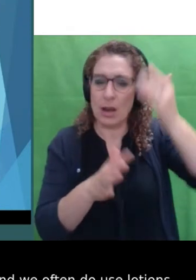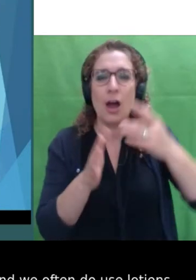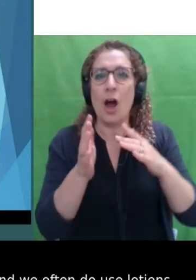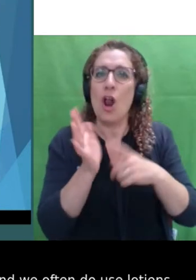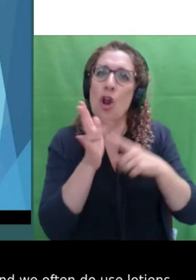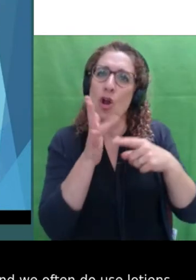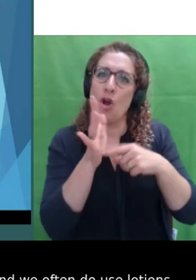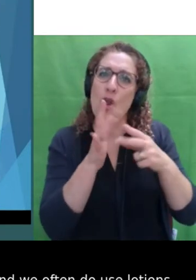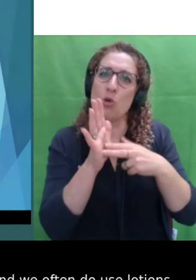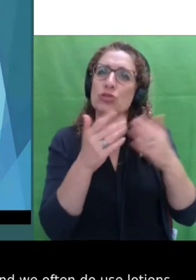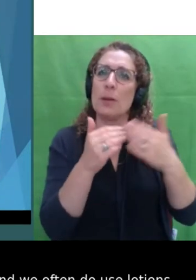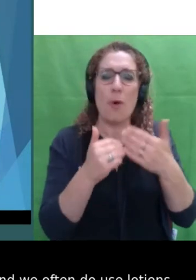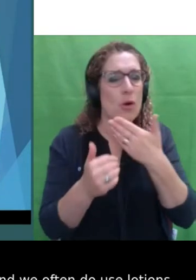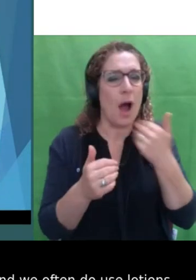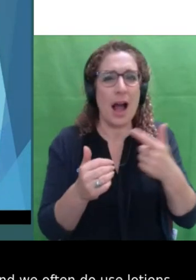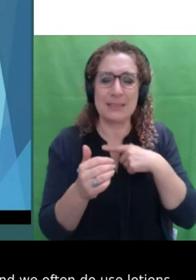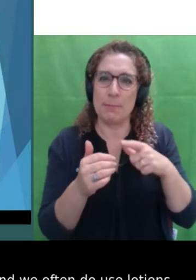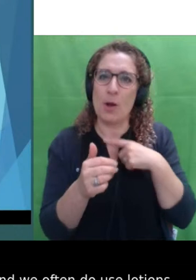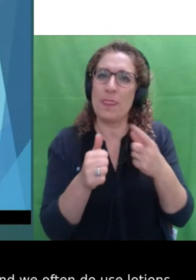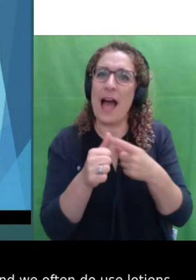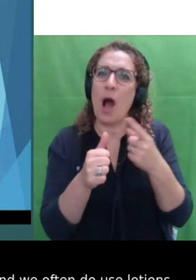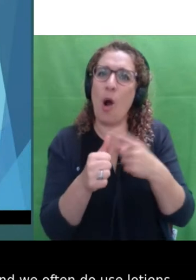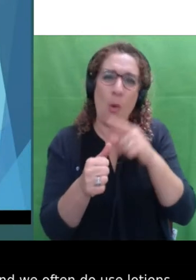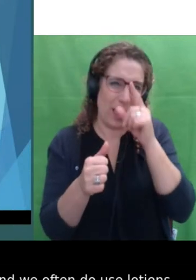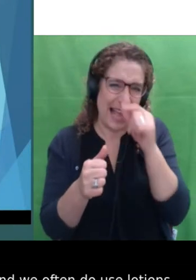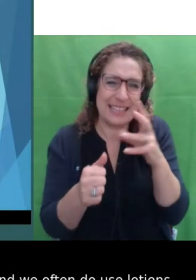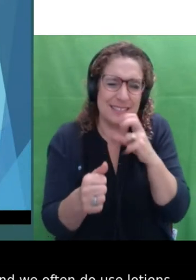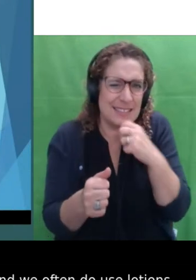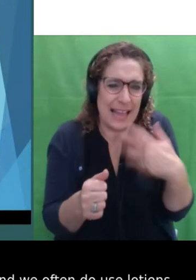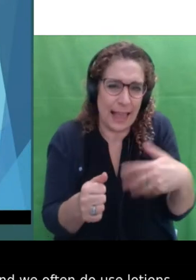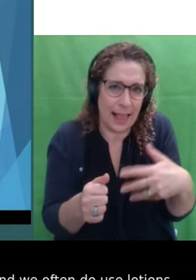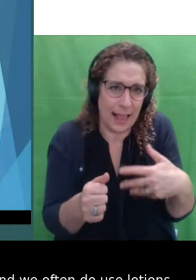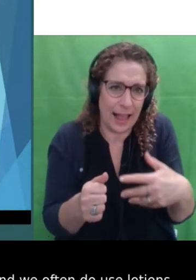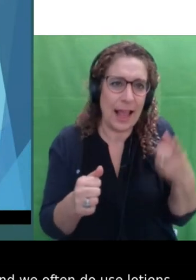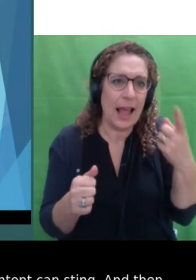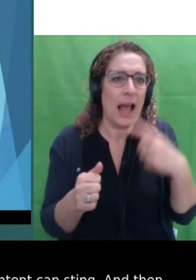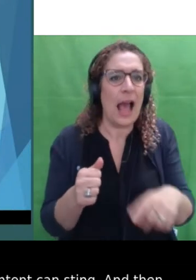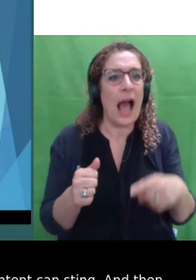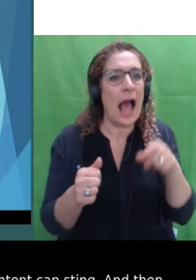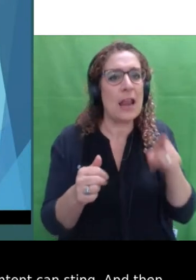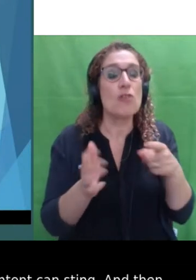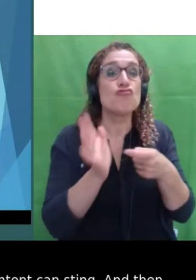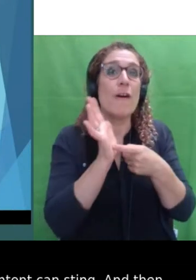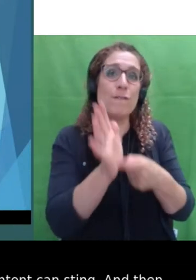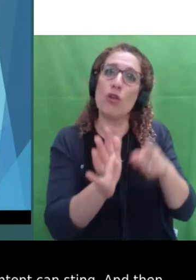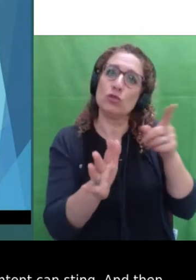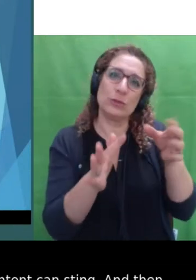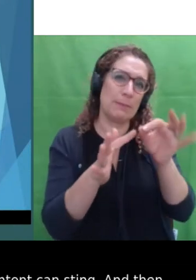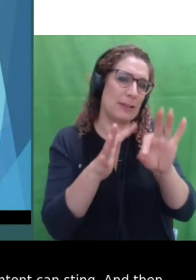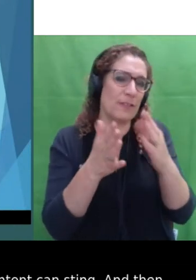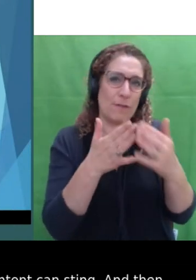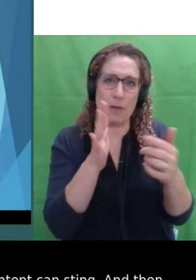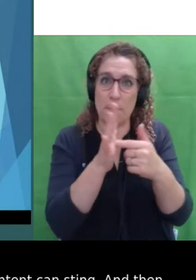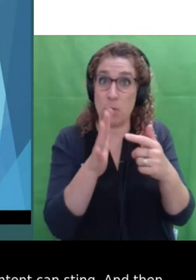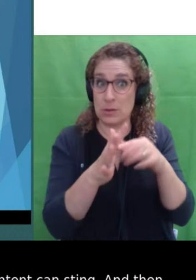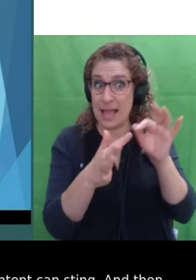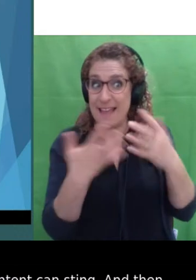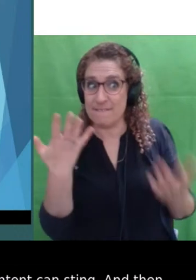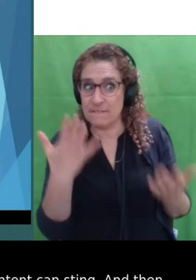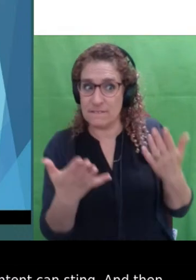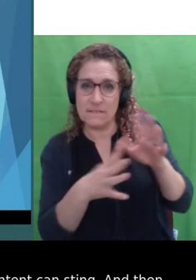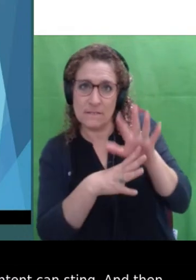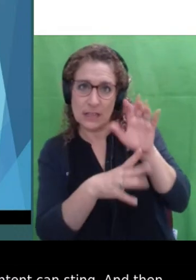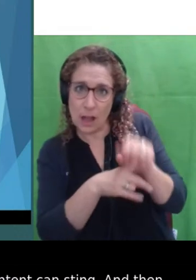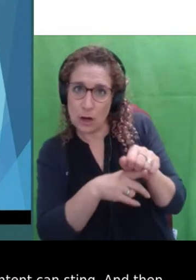content can sting and then obviously referring to a specialist is really important if there's any diagnostic doubt or the person has